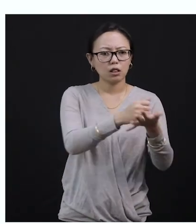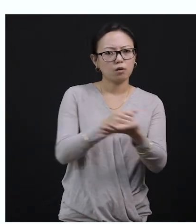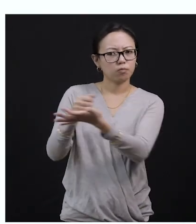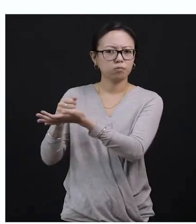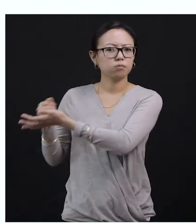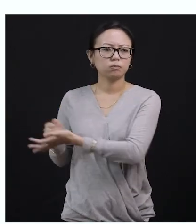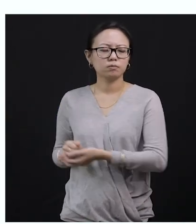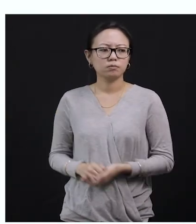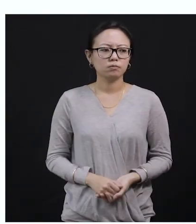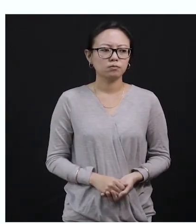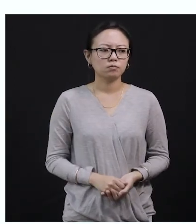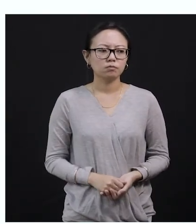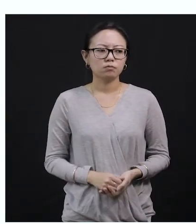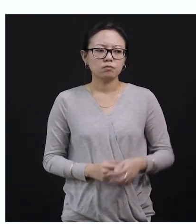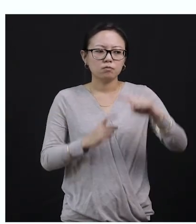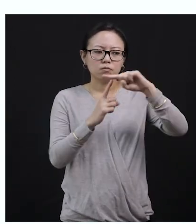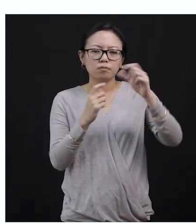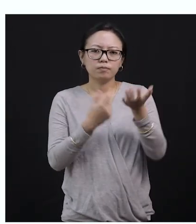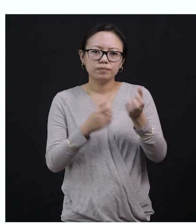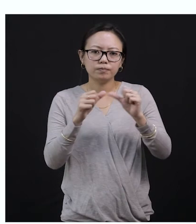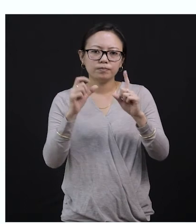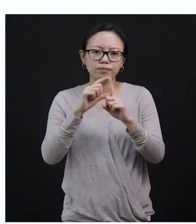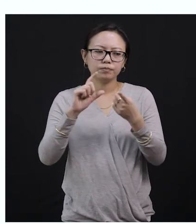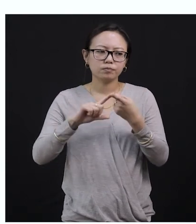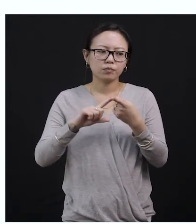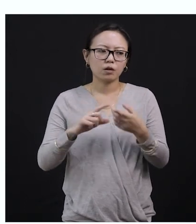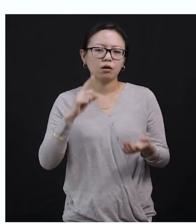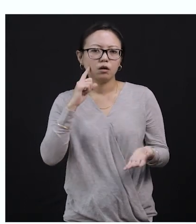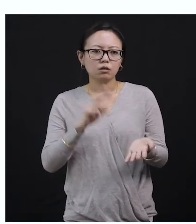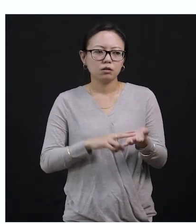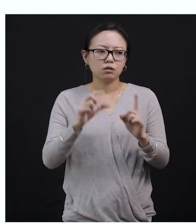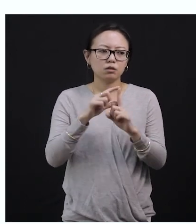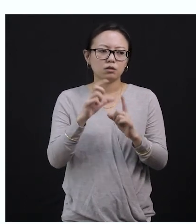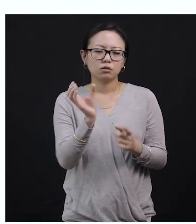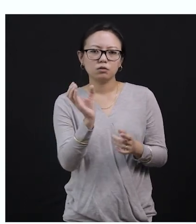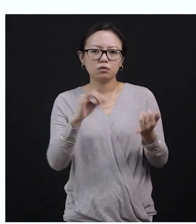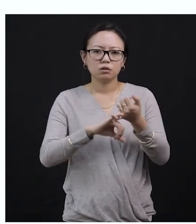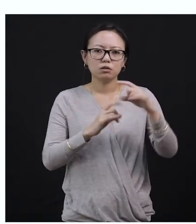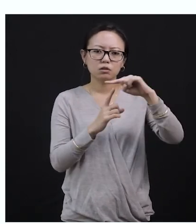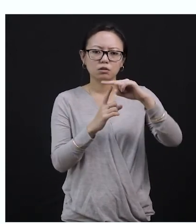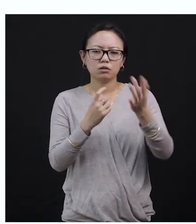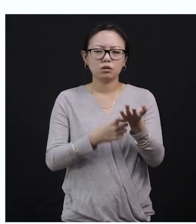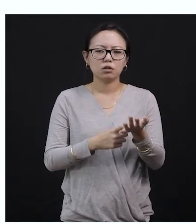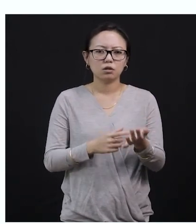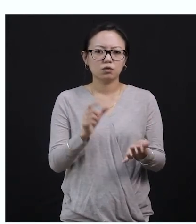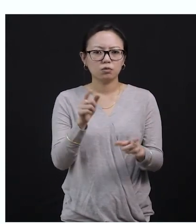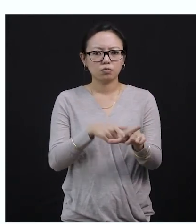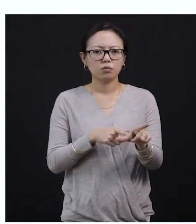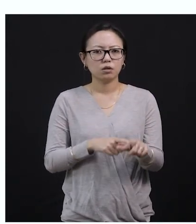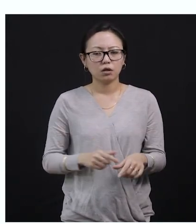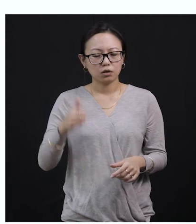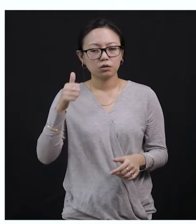trade and industry, they also formed some industries where things were made from their own kingdom and it was